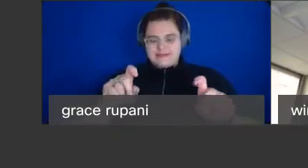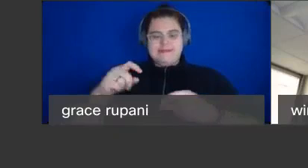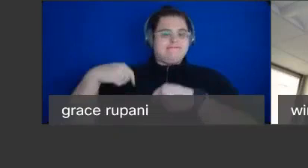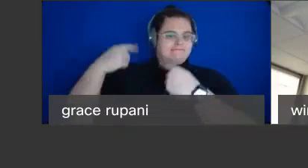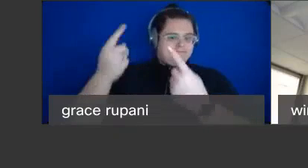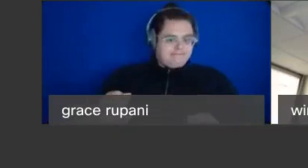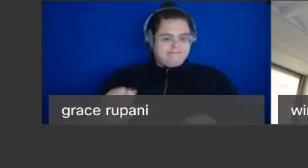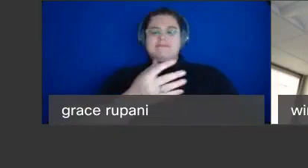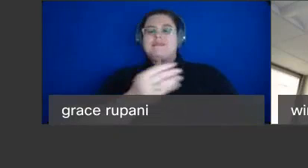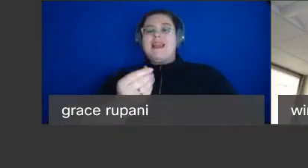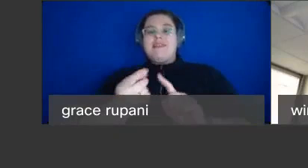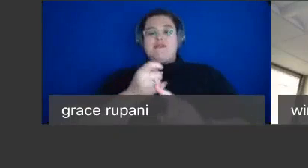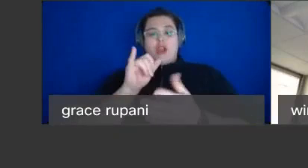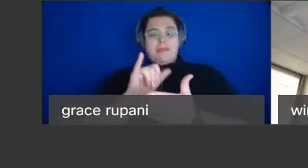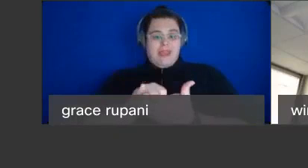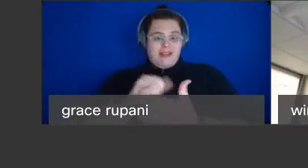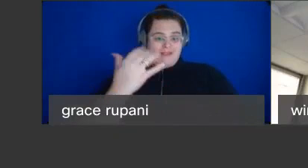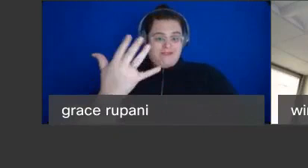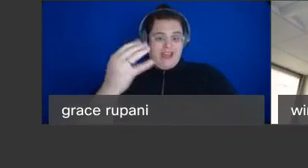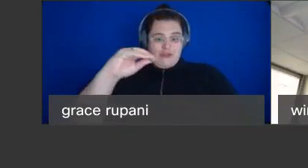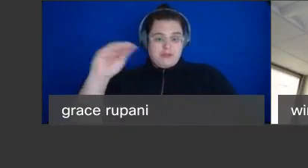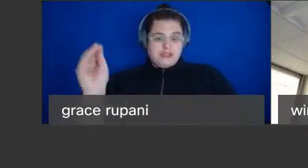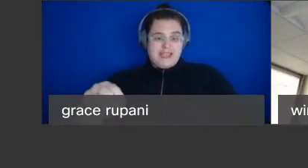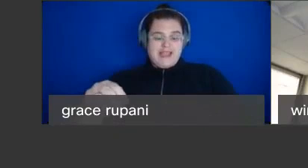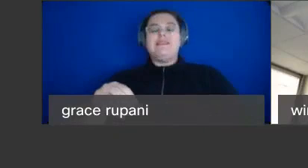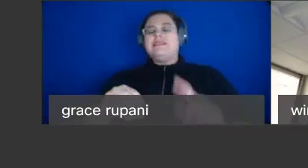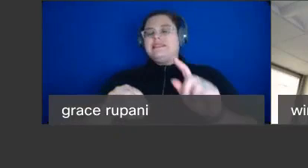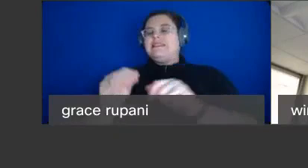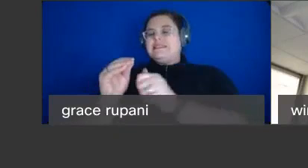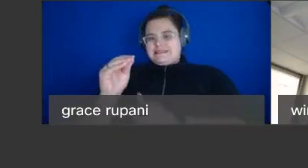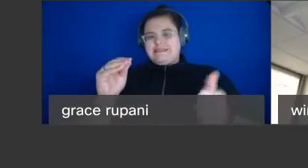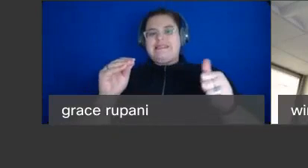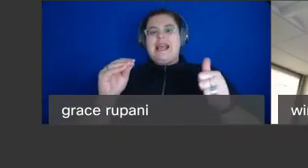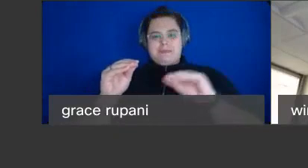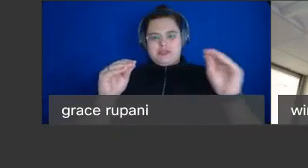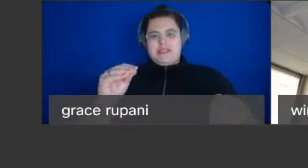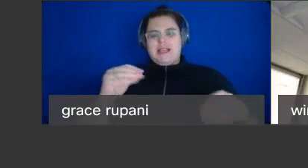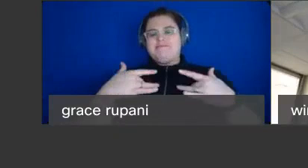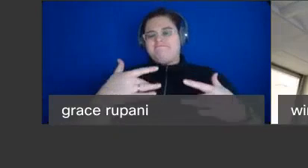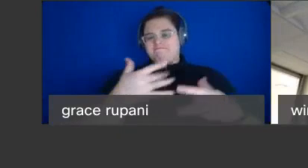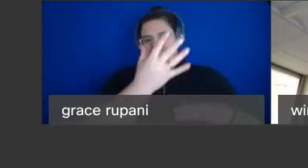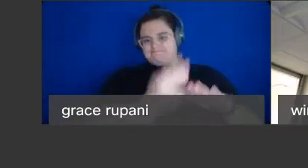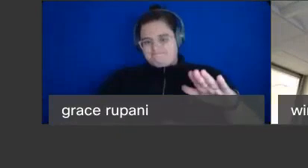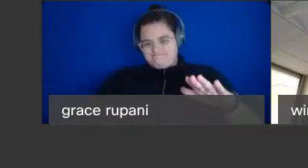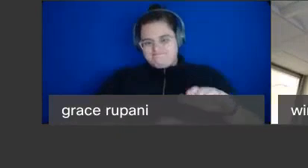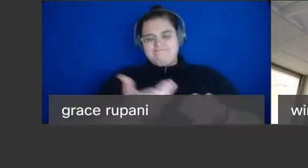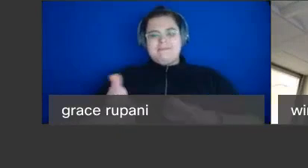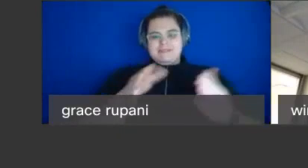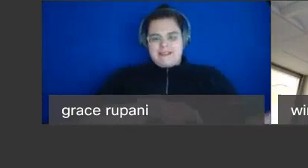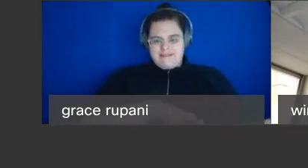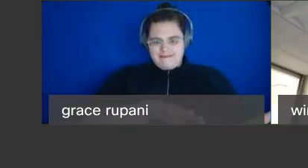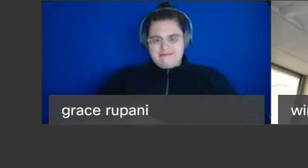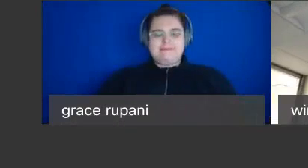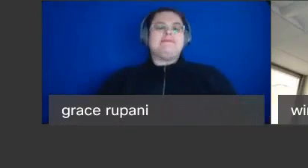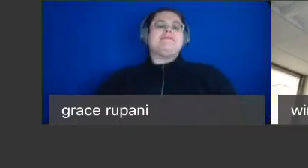have a 10% death rate, and that is confirmed. All of those were confirmed COVID deaths.